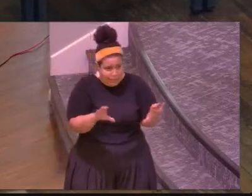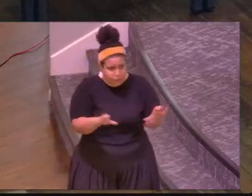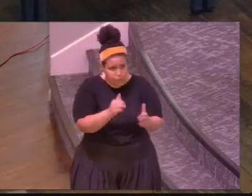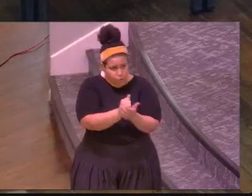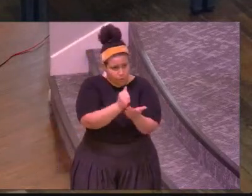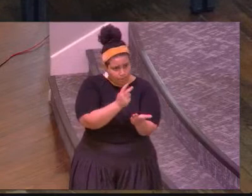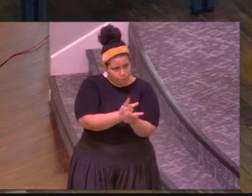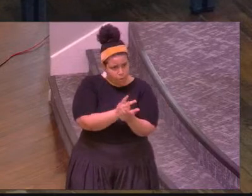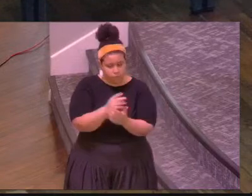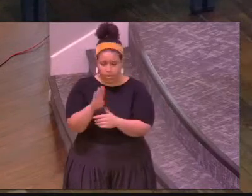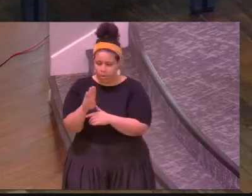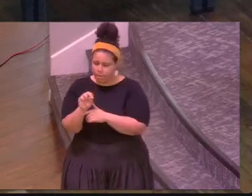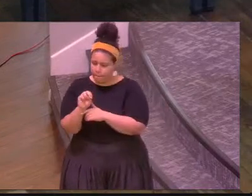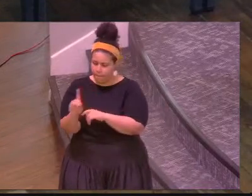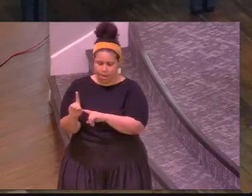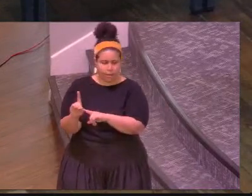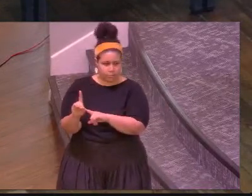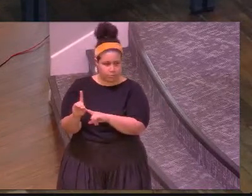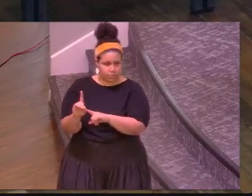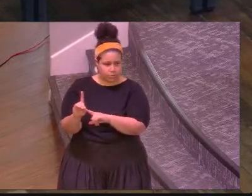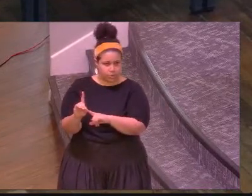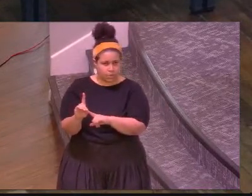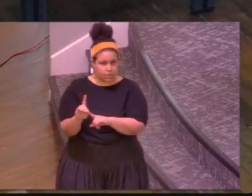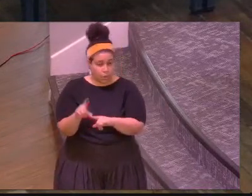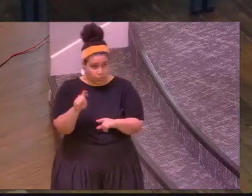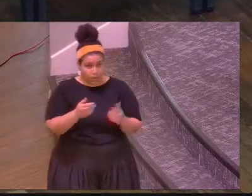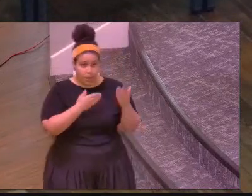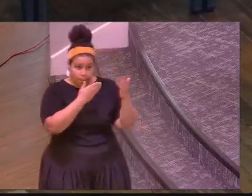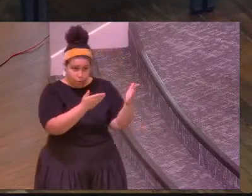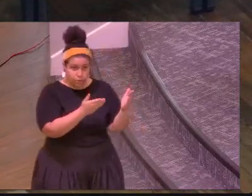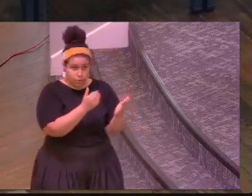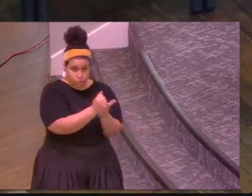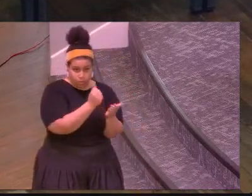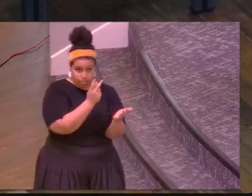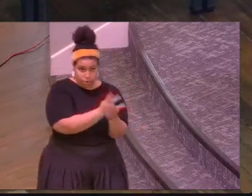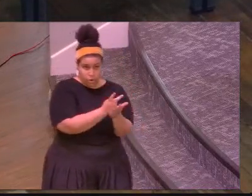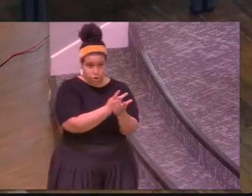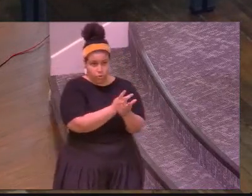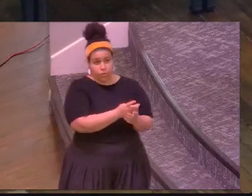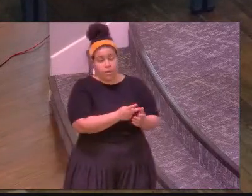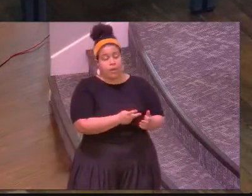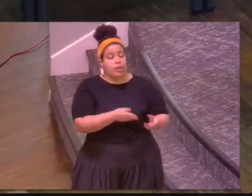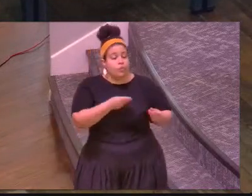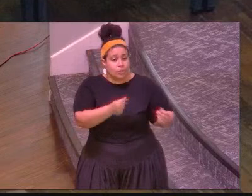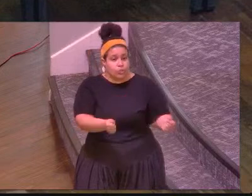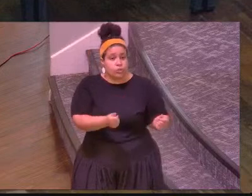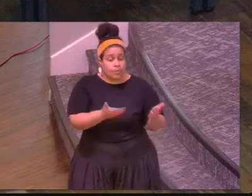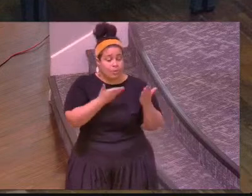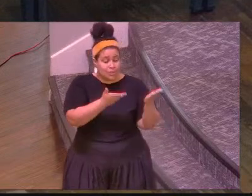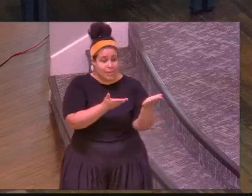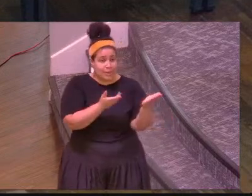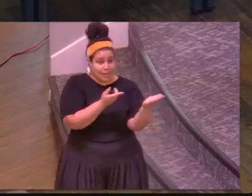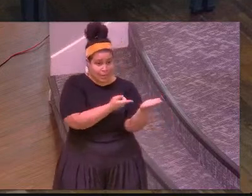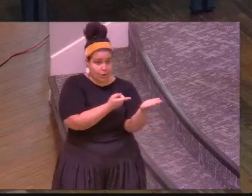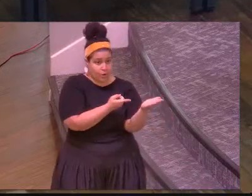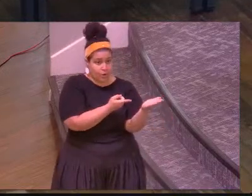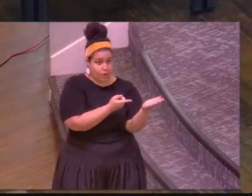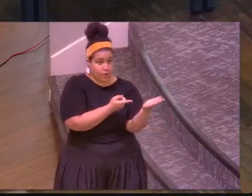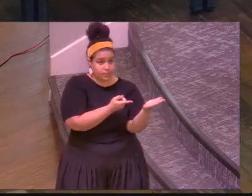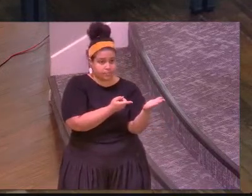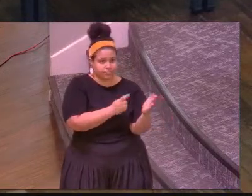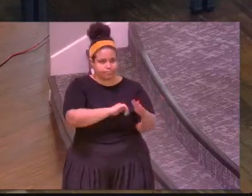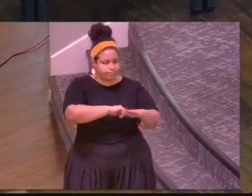need for you is a motion to approve the bond resolution as presented. And that will basically lock in these